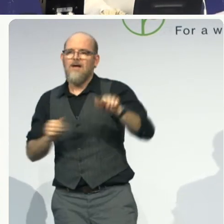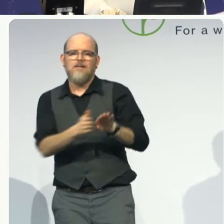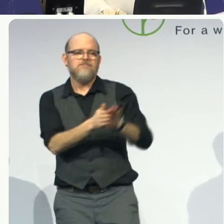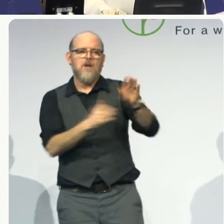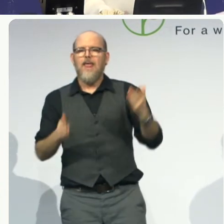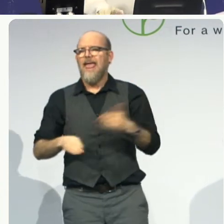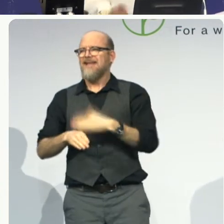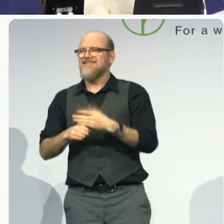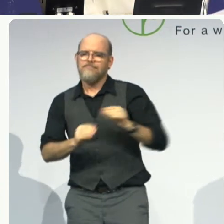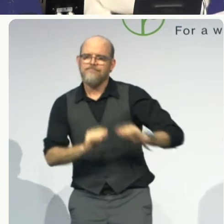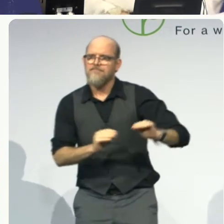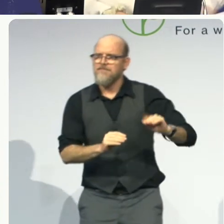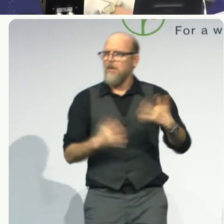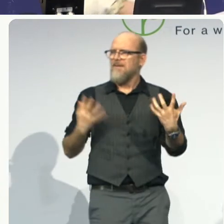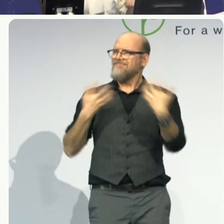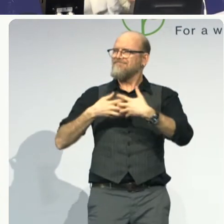reality. Thank you.